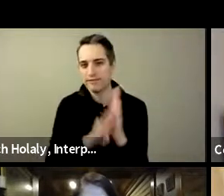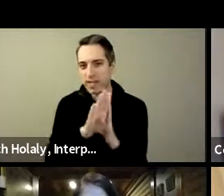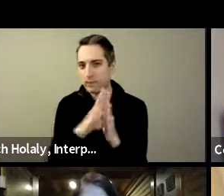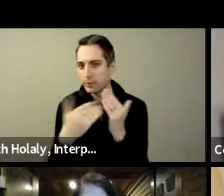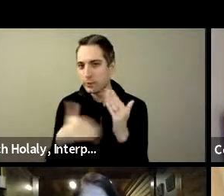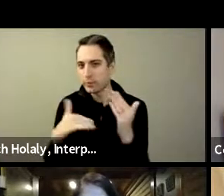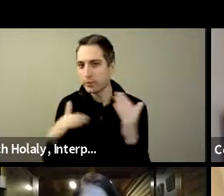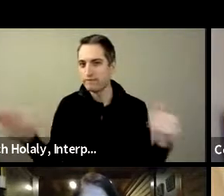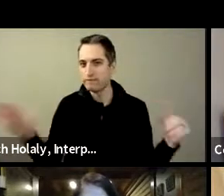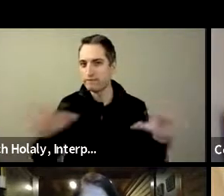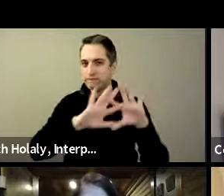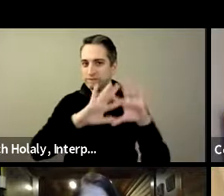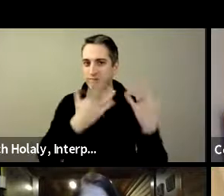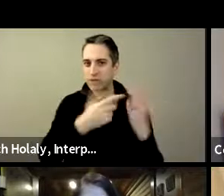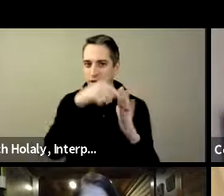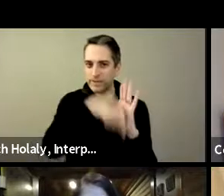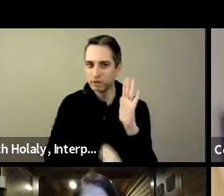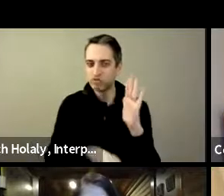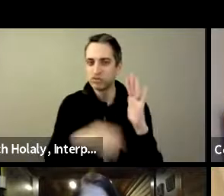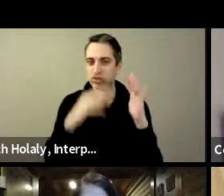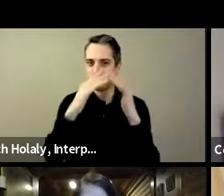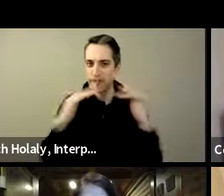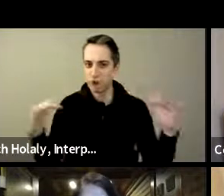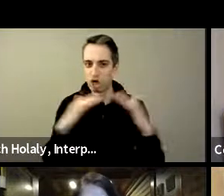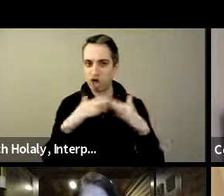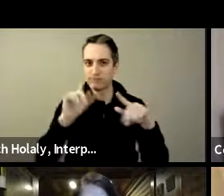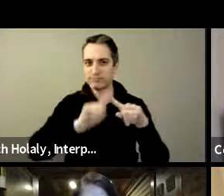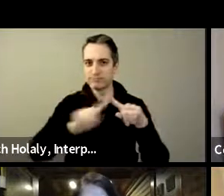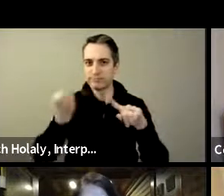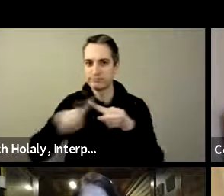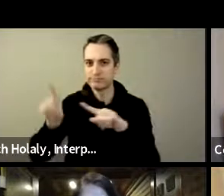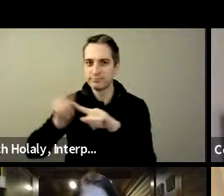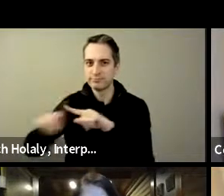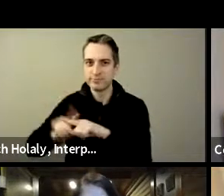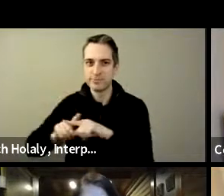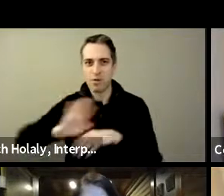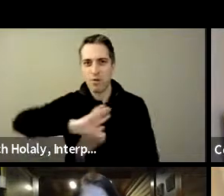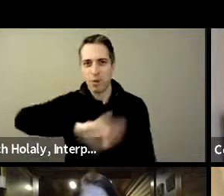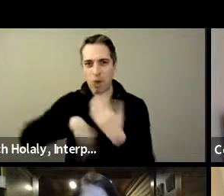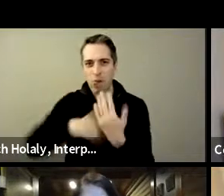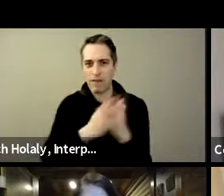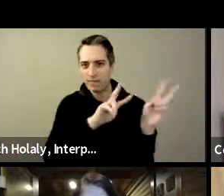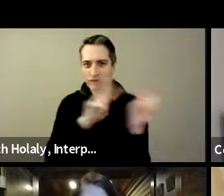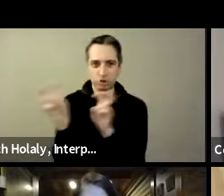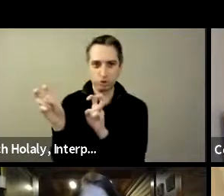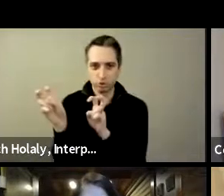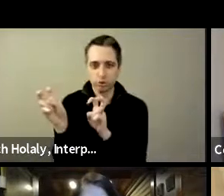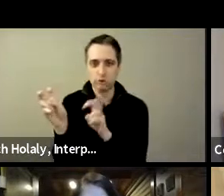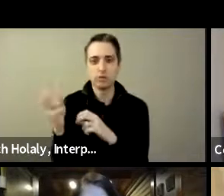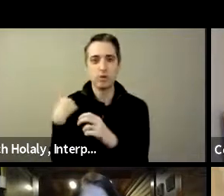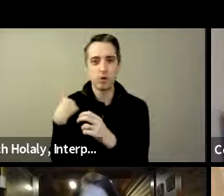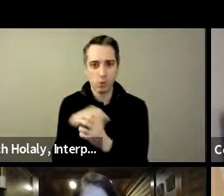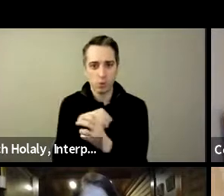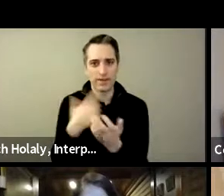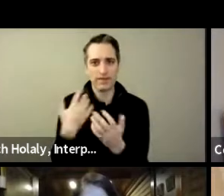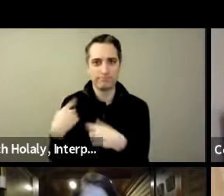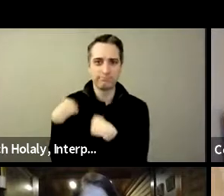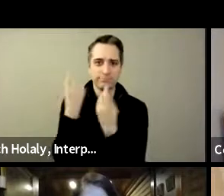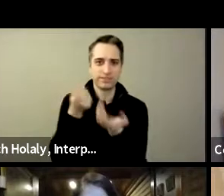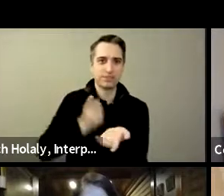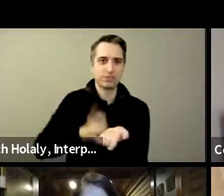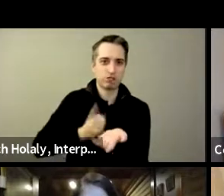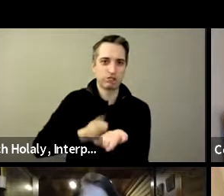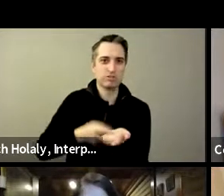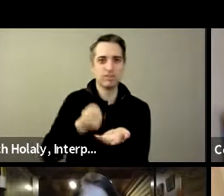comprehensive, was diverse, and it covered all of the issues, in my view, that we have been discussing for the past